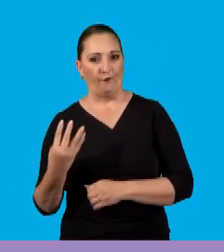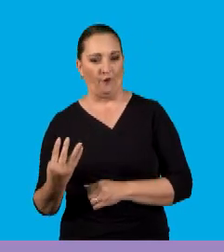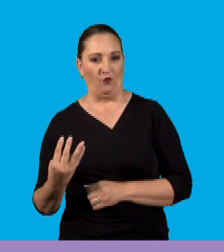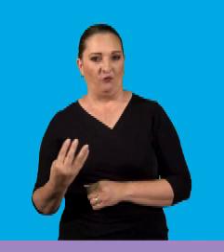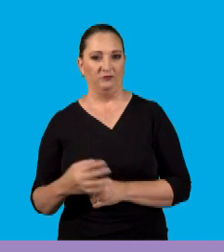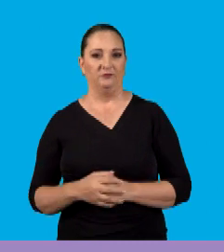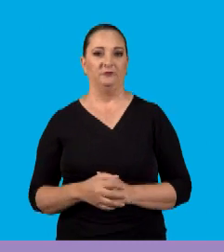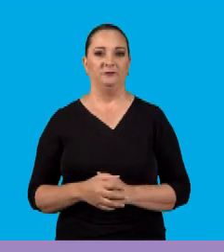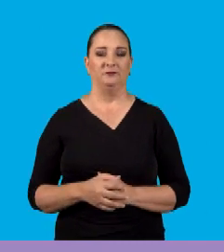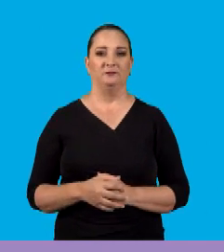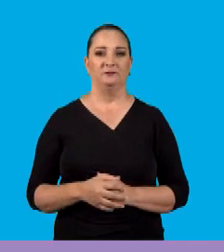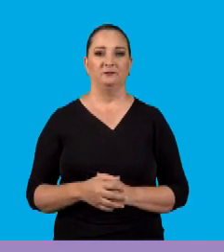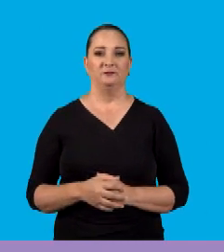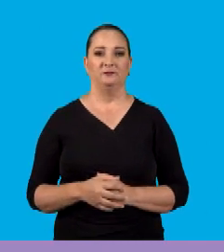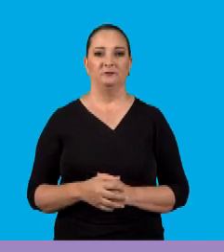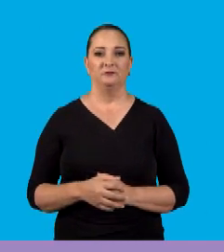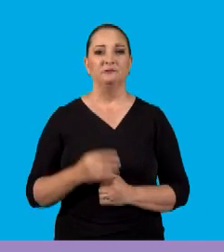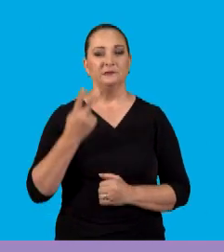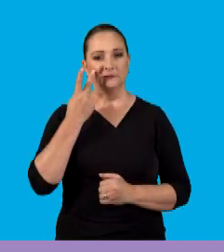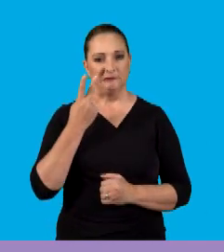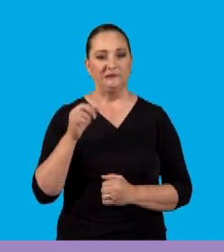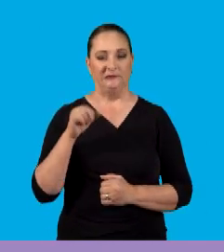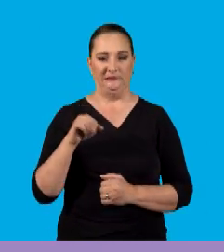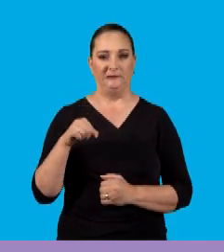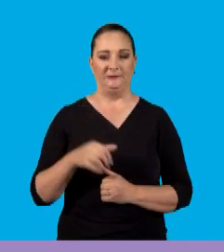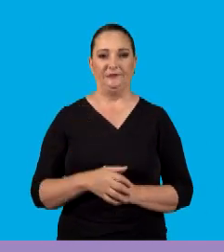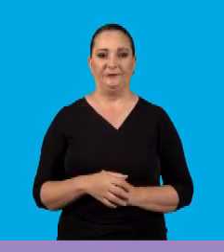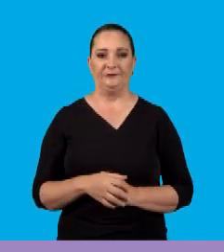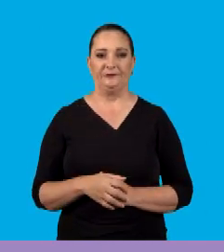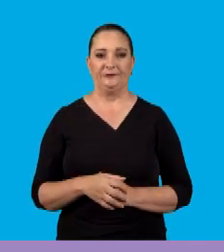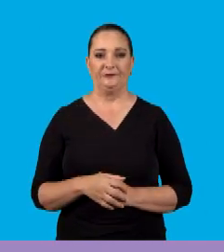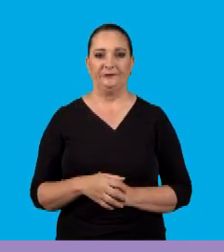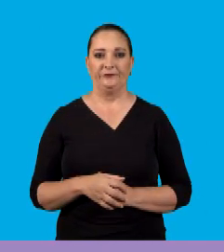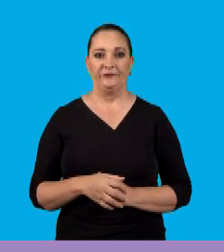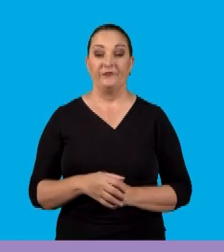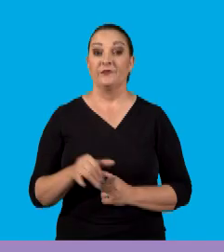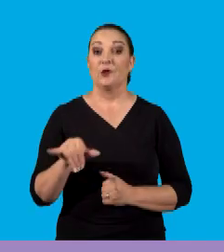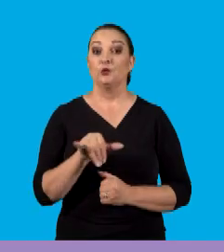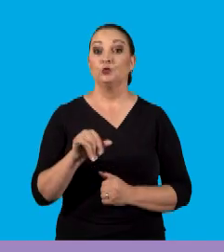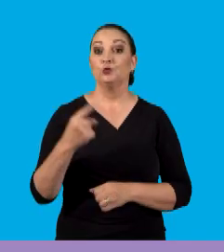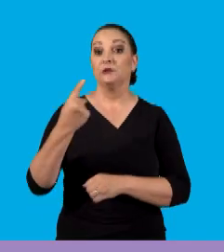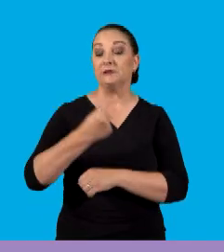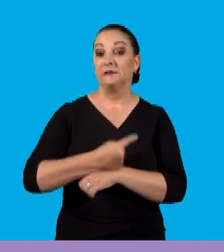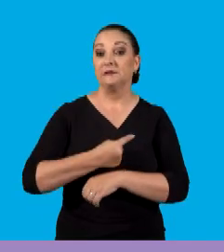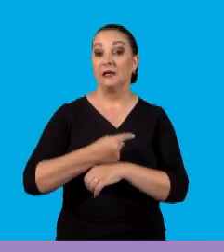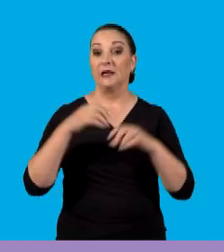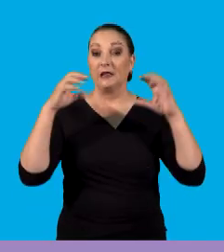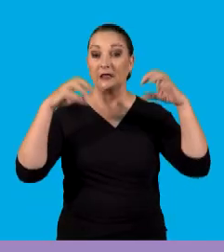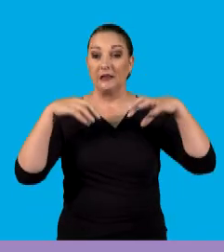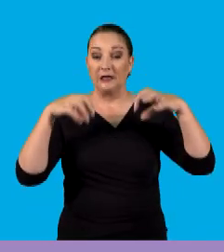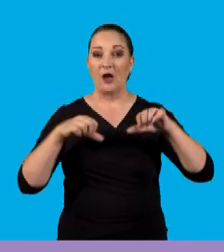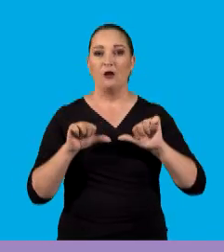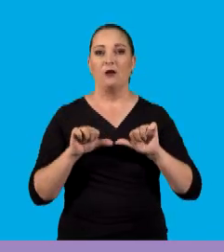number 4. We can see that. Then it says there, on which days did the